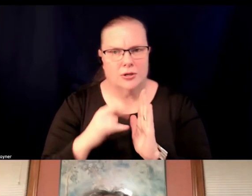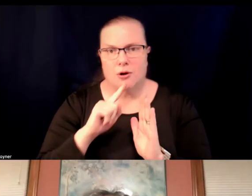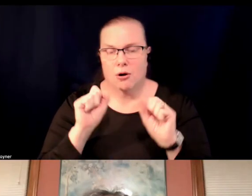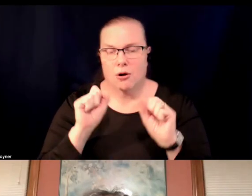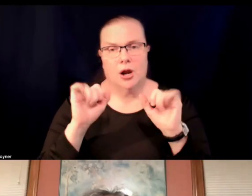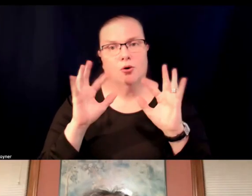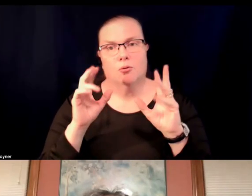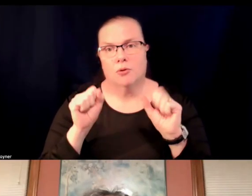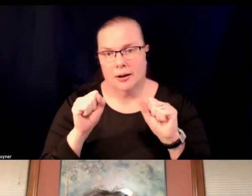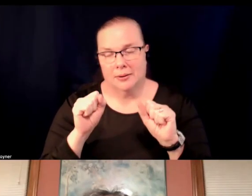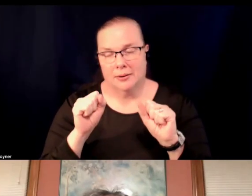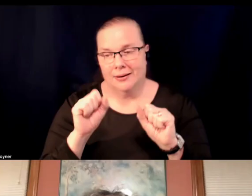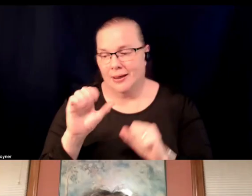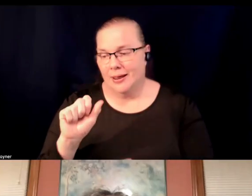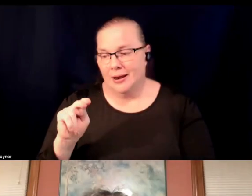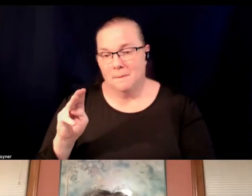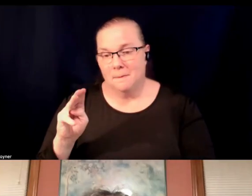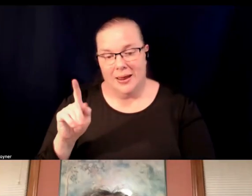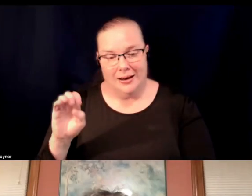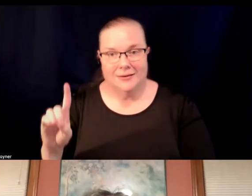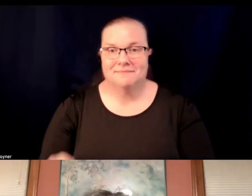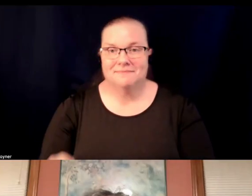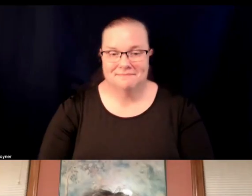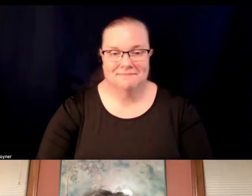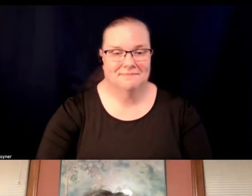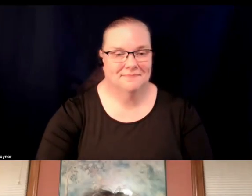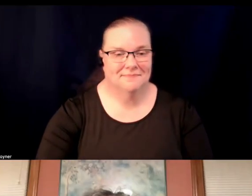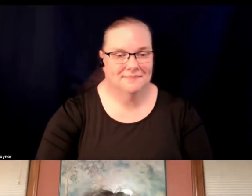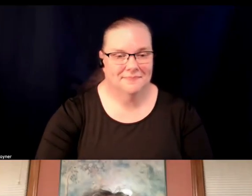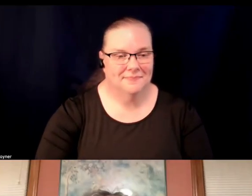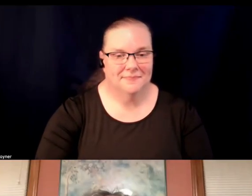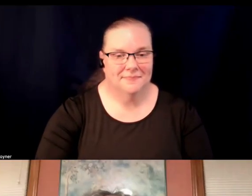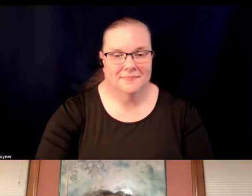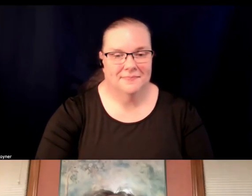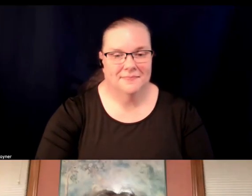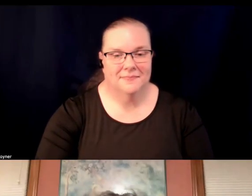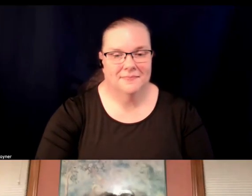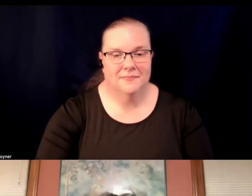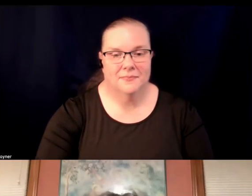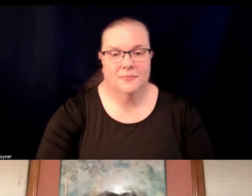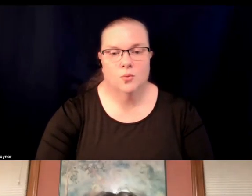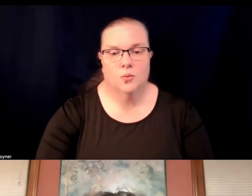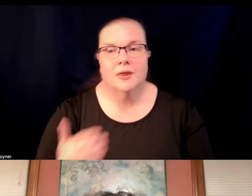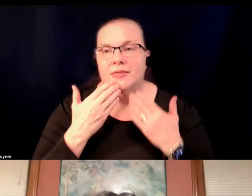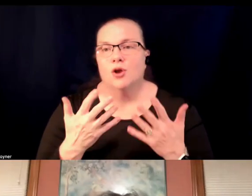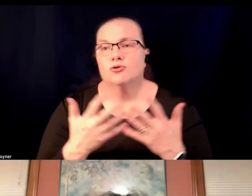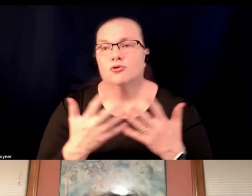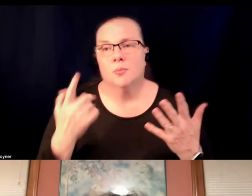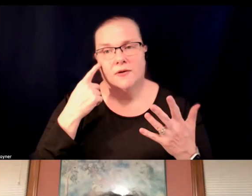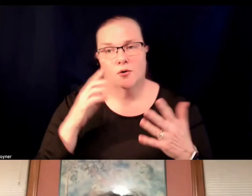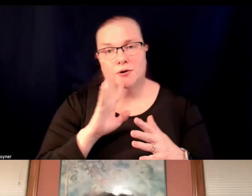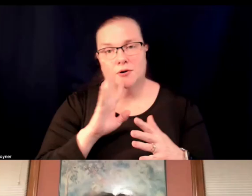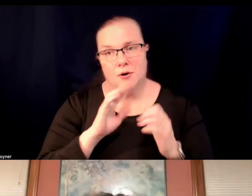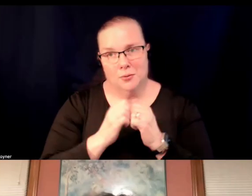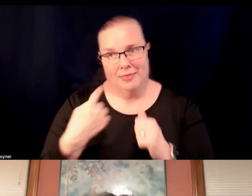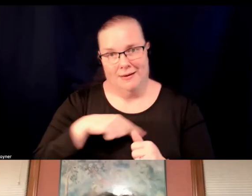mm, animated. mm. Thank you so much. Well, Well, thank you so much for speaking with us today, Ariana.